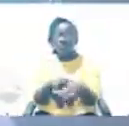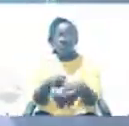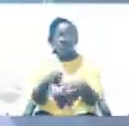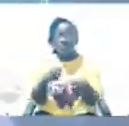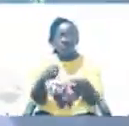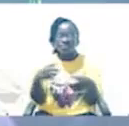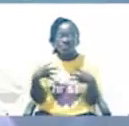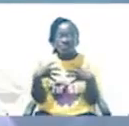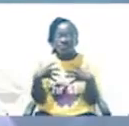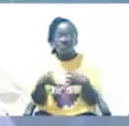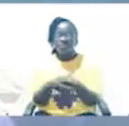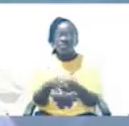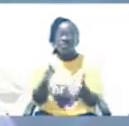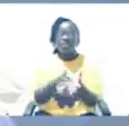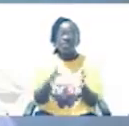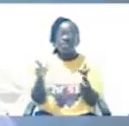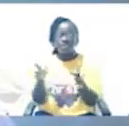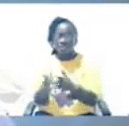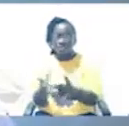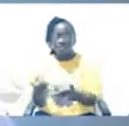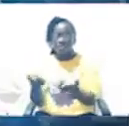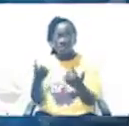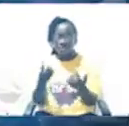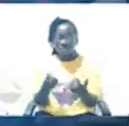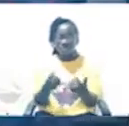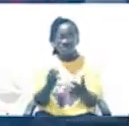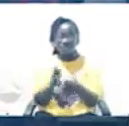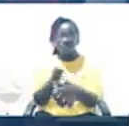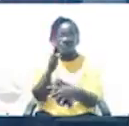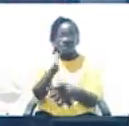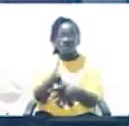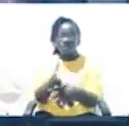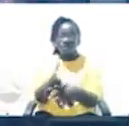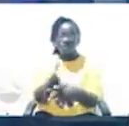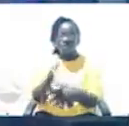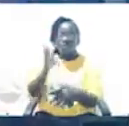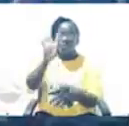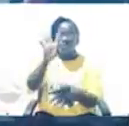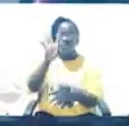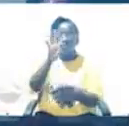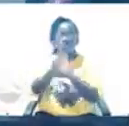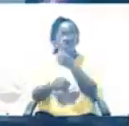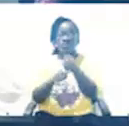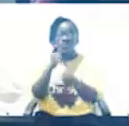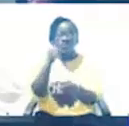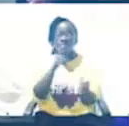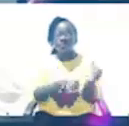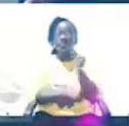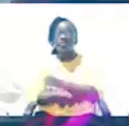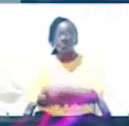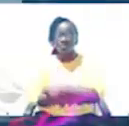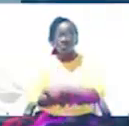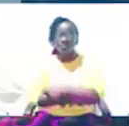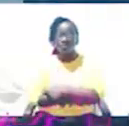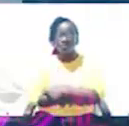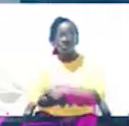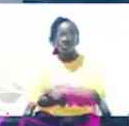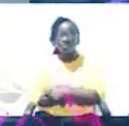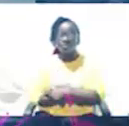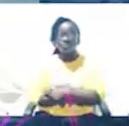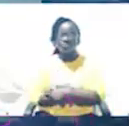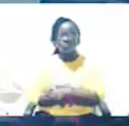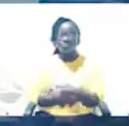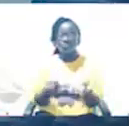Jesus comes in after the 4 days. Yes, super. He looks so late.